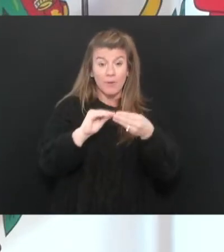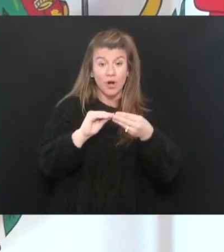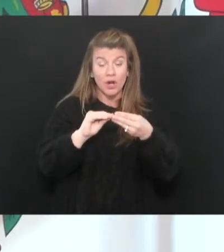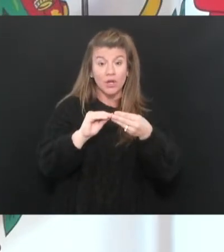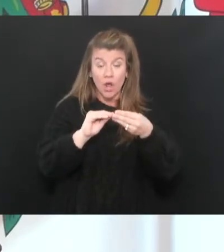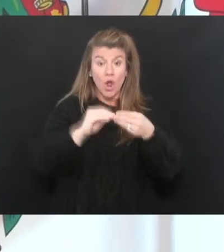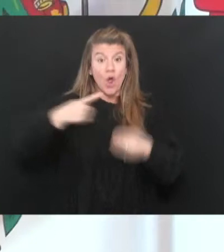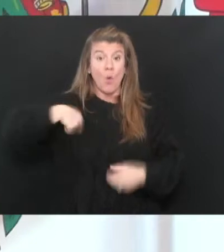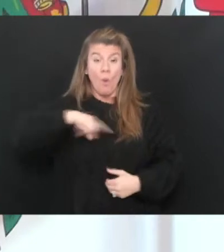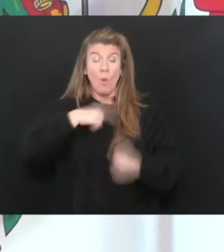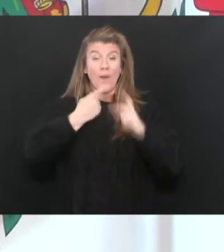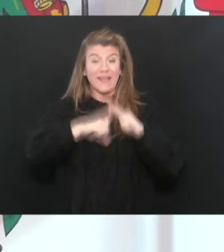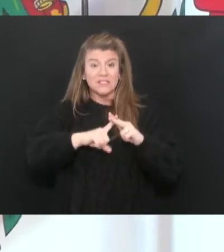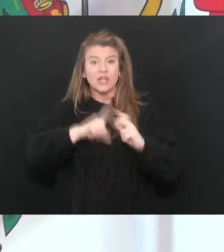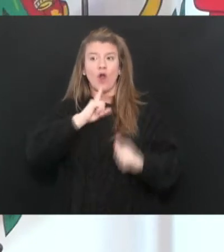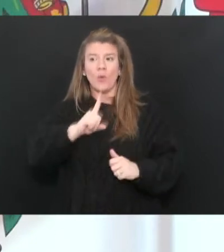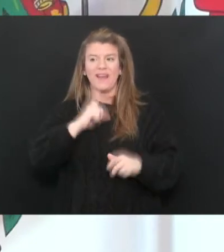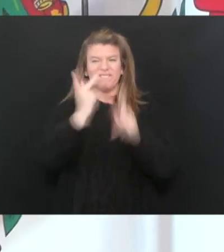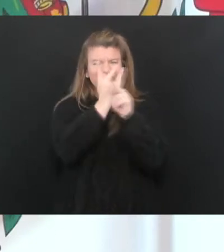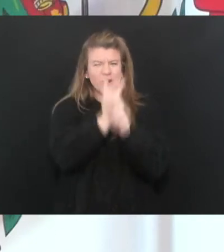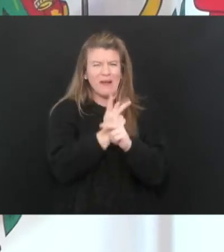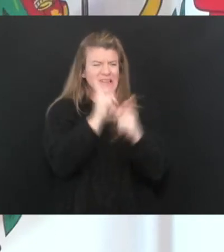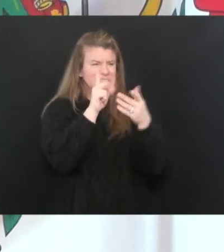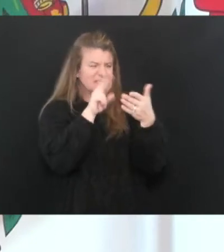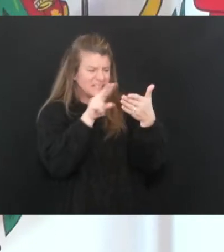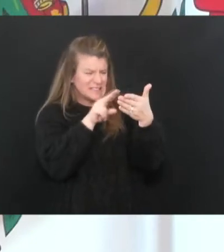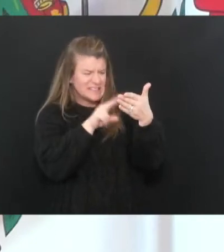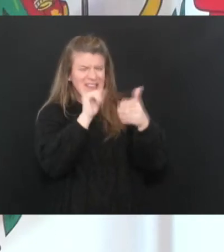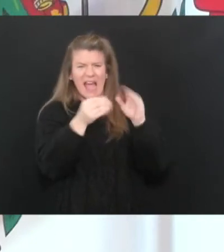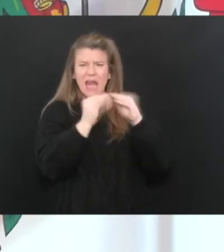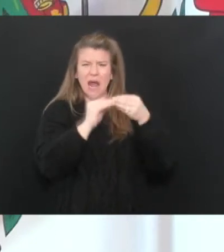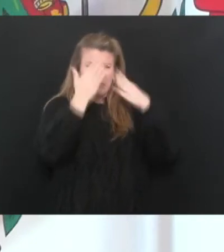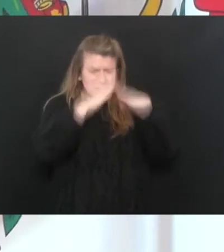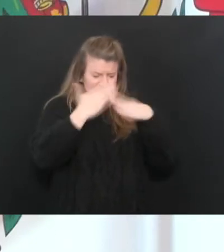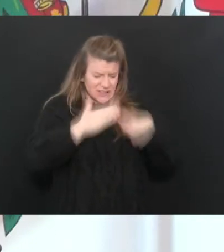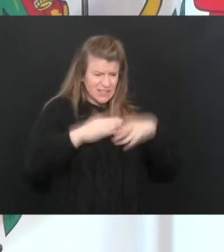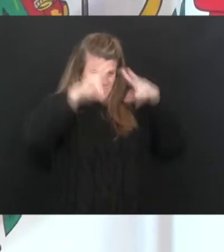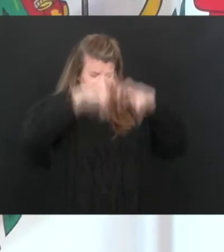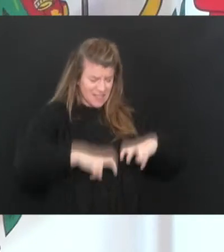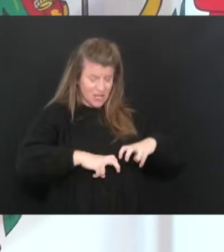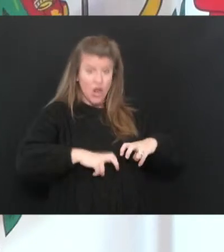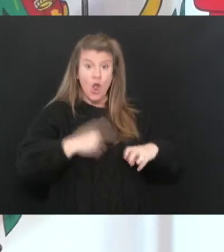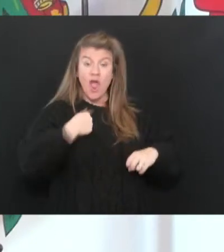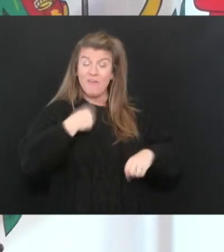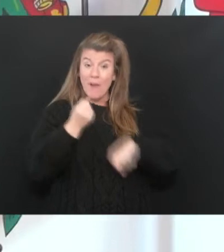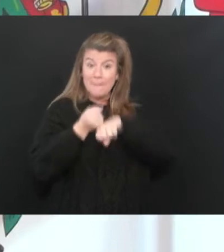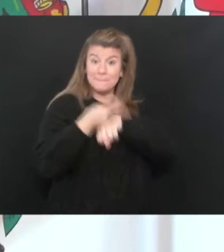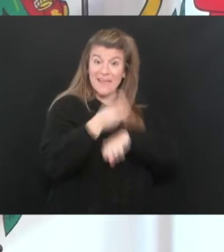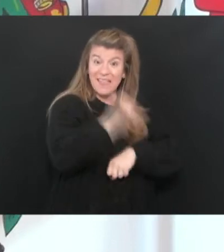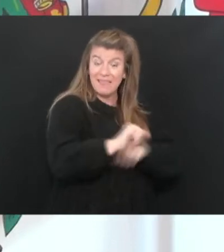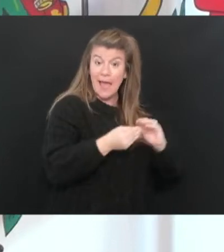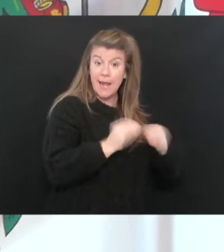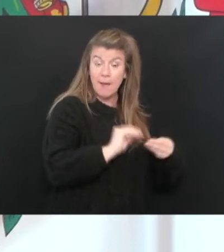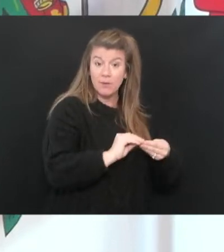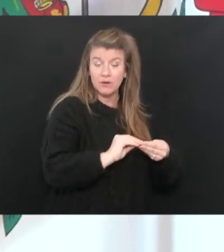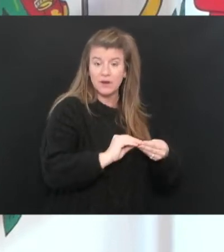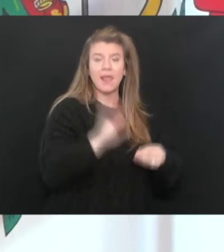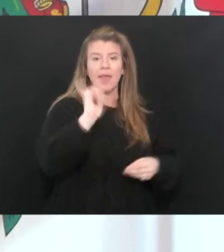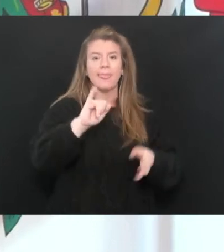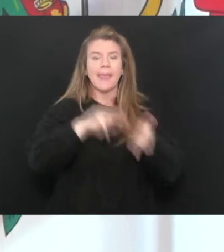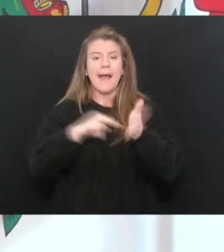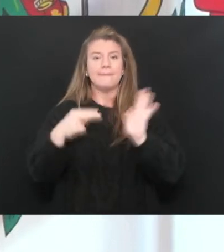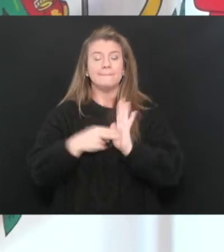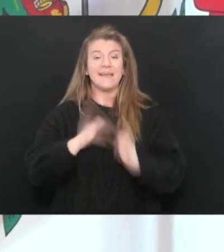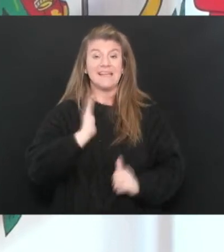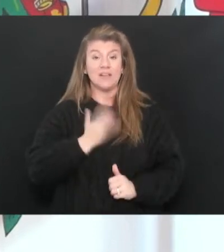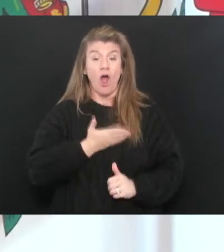when we start really chipping into that number and we beat that number, we'll be able, absolutely without any question, to get